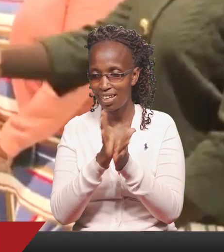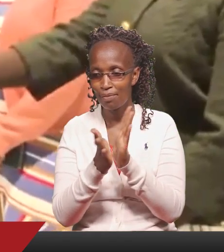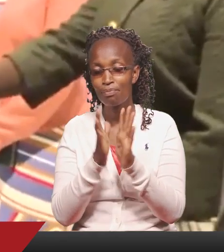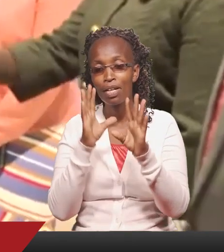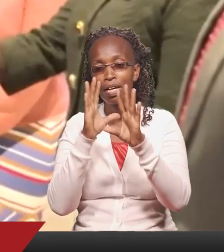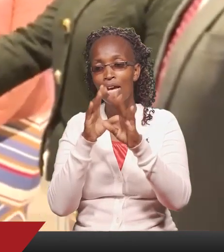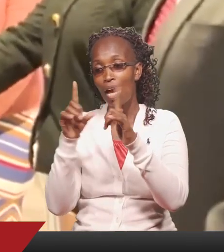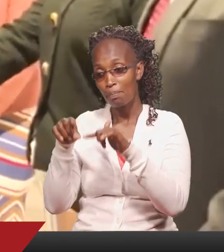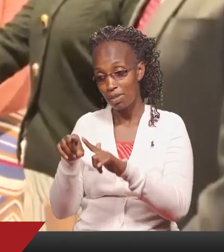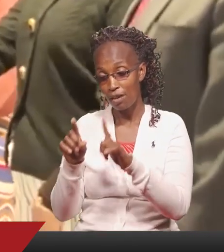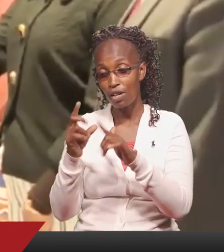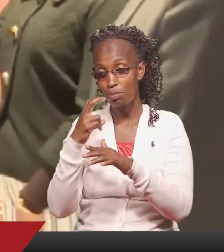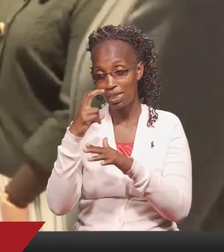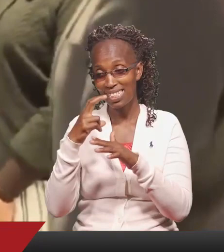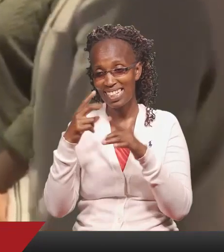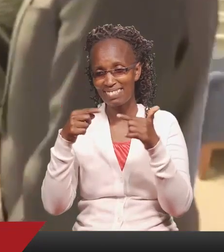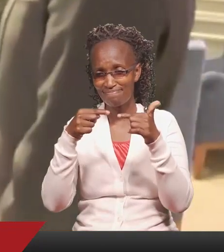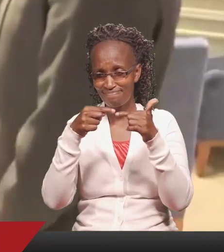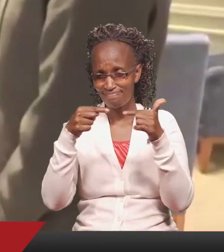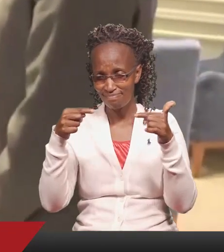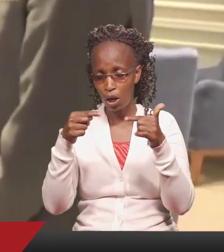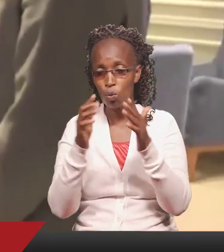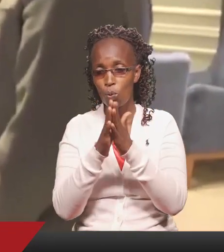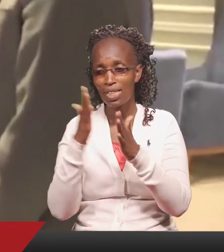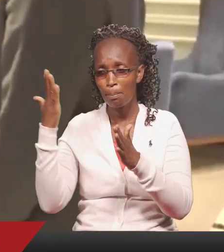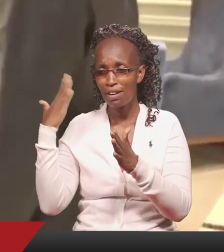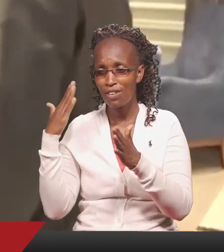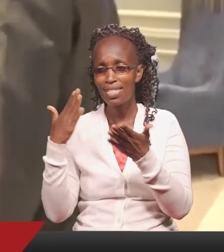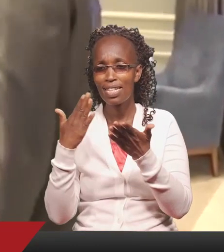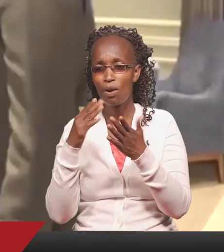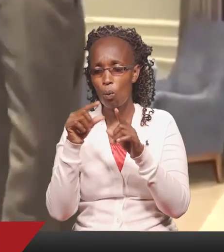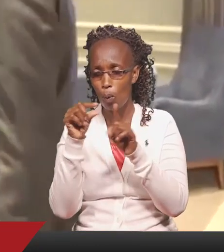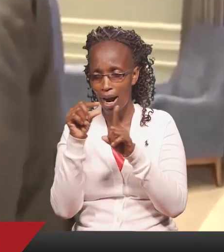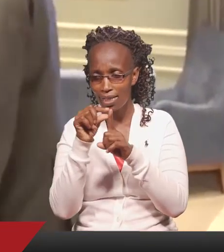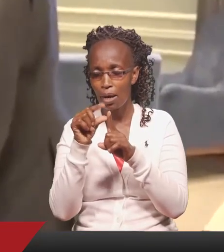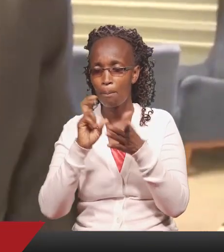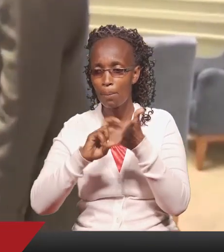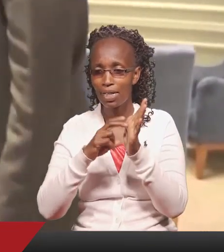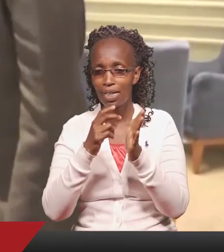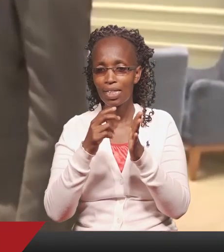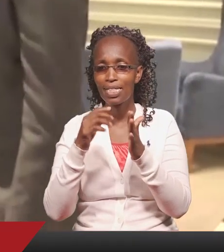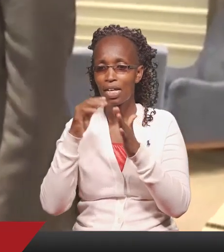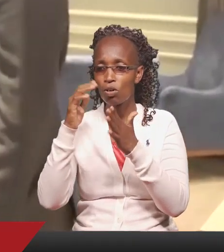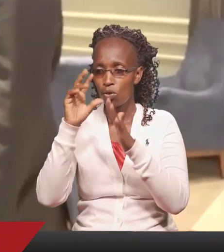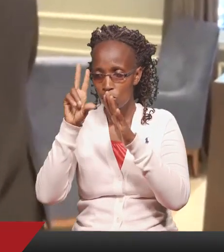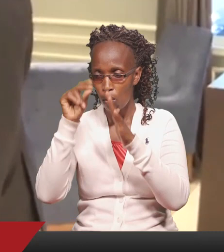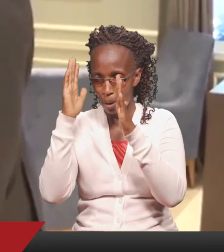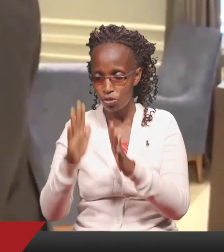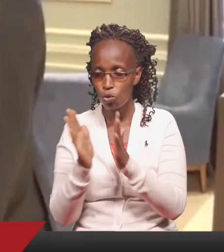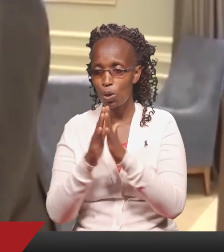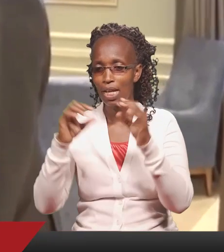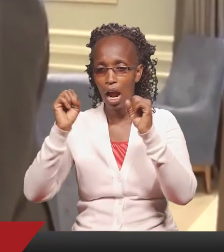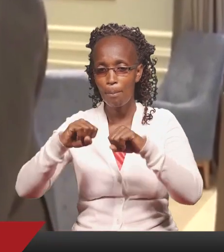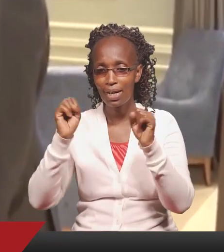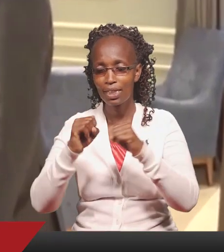void. Rais ameonekana kwa mara nyingine kutofautiana na usemi wake wa awali kuwa hamna aliye na uwezo wa